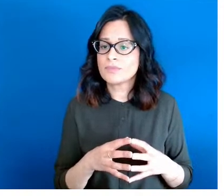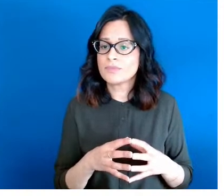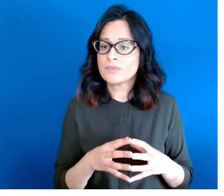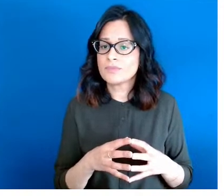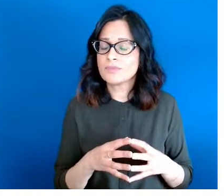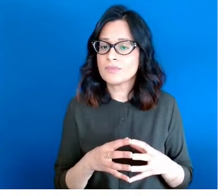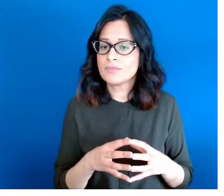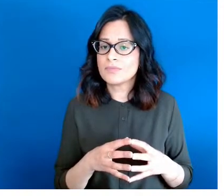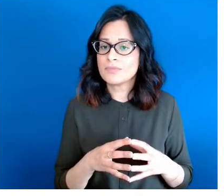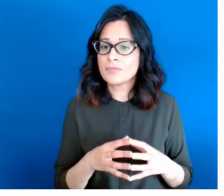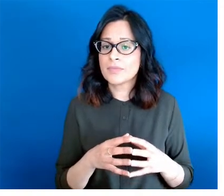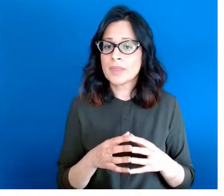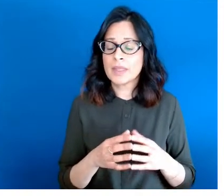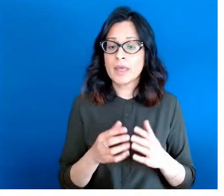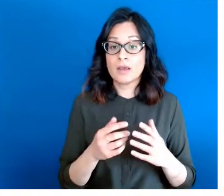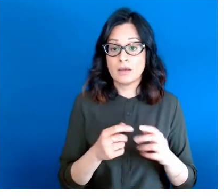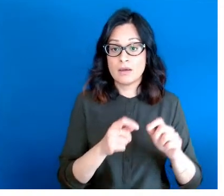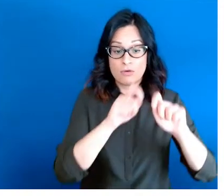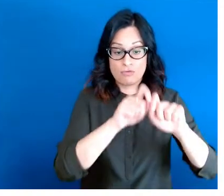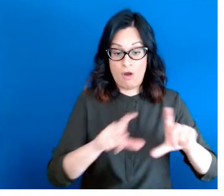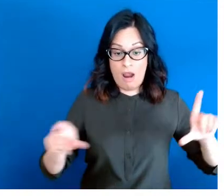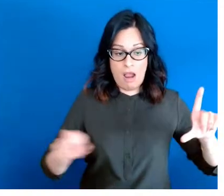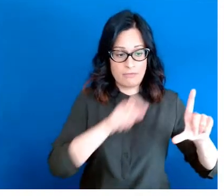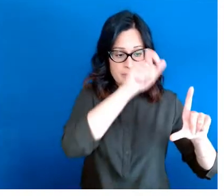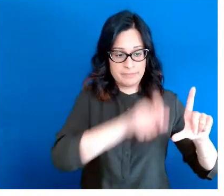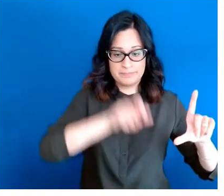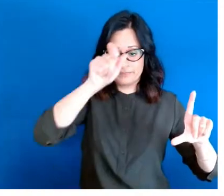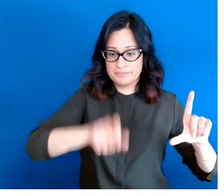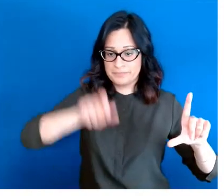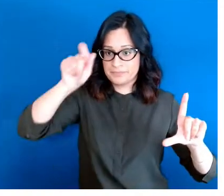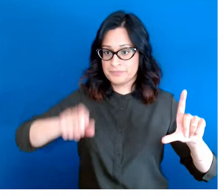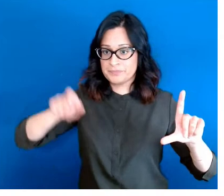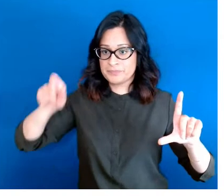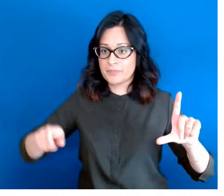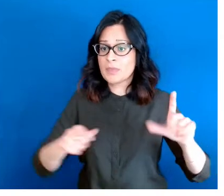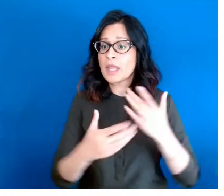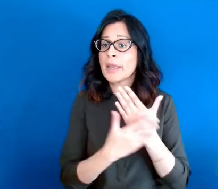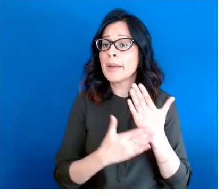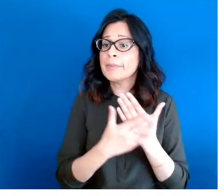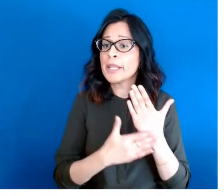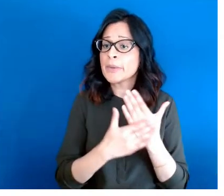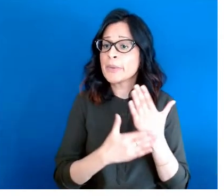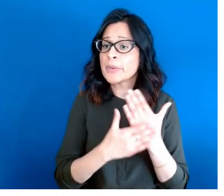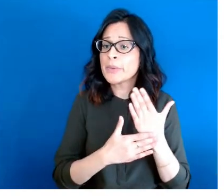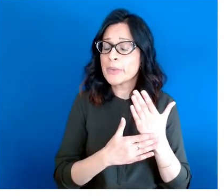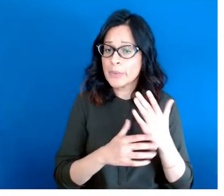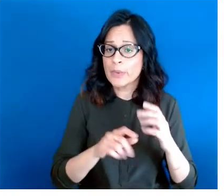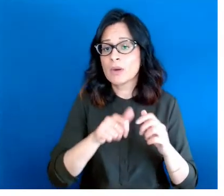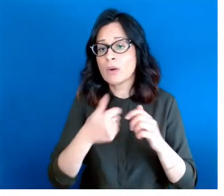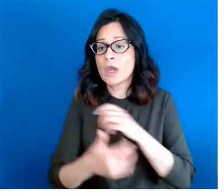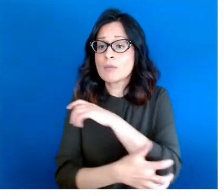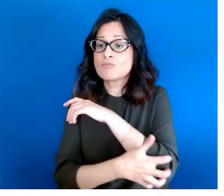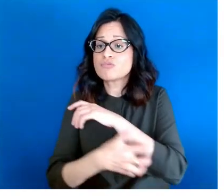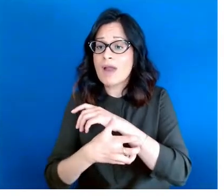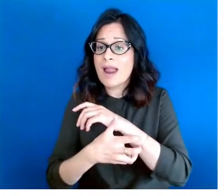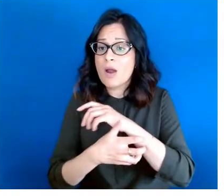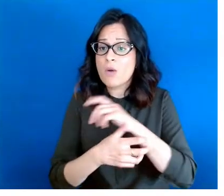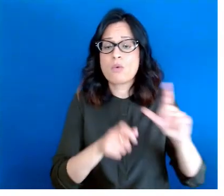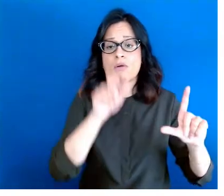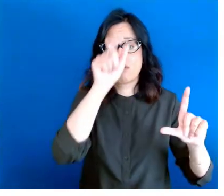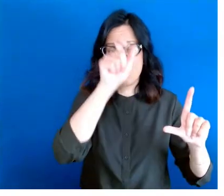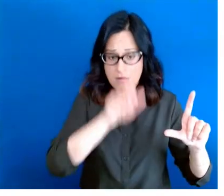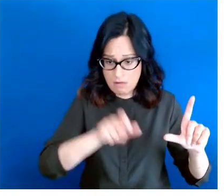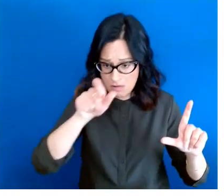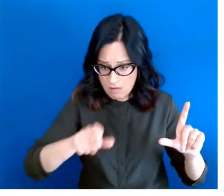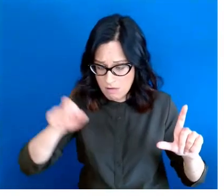the blue bars, and those with the more severe allergic rhinitis in the brown bars. And